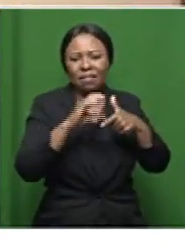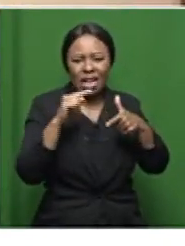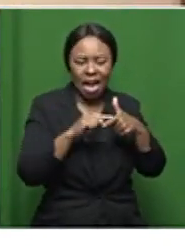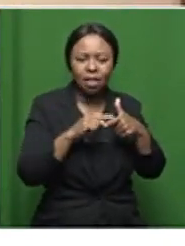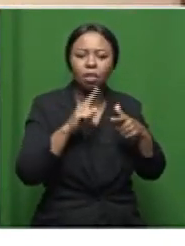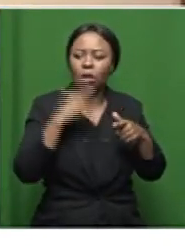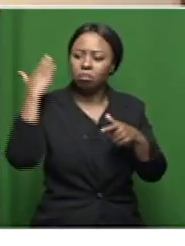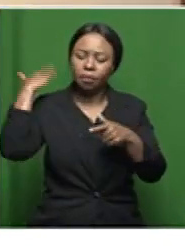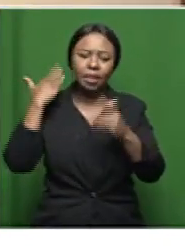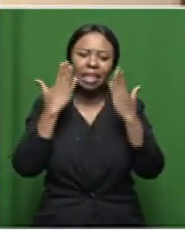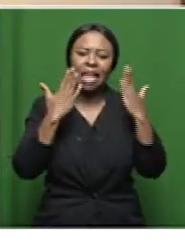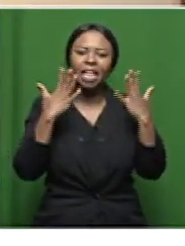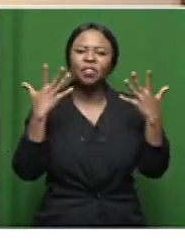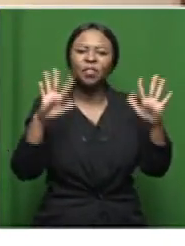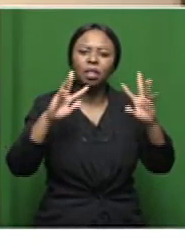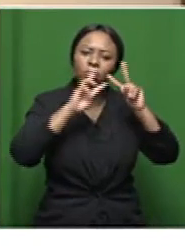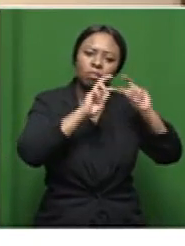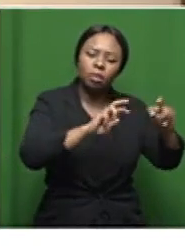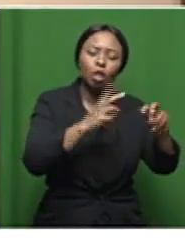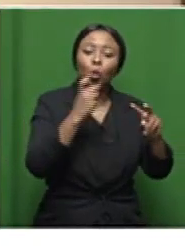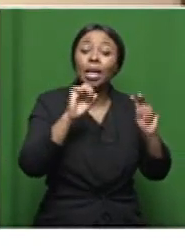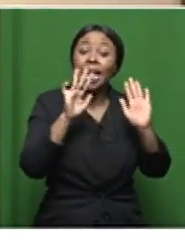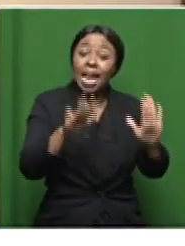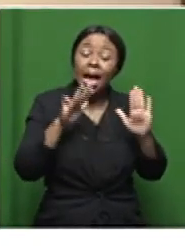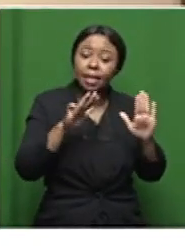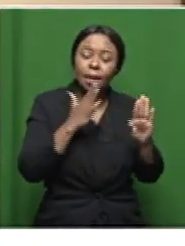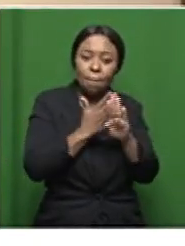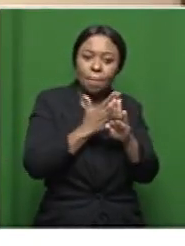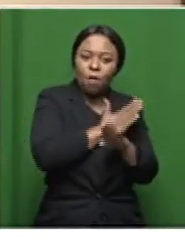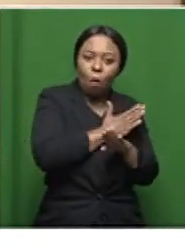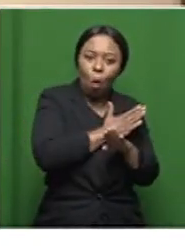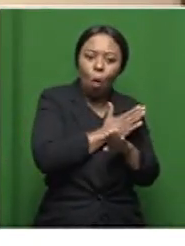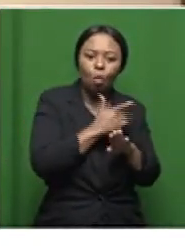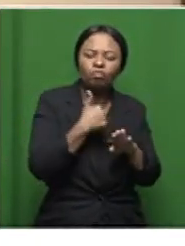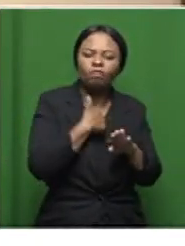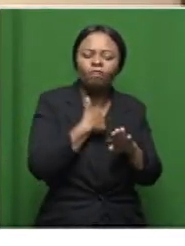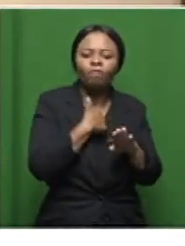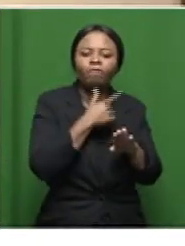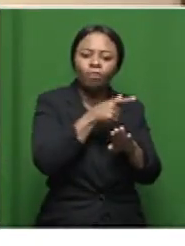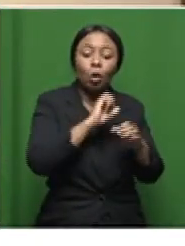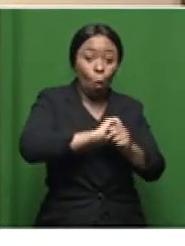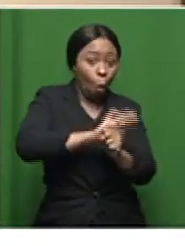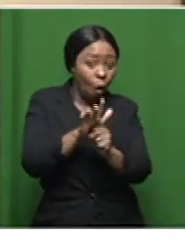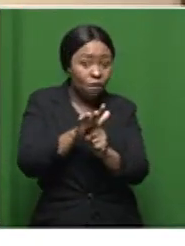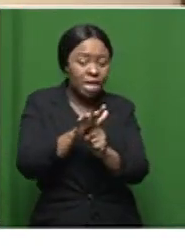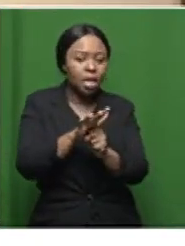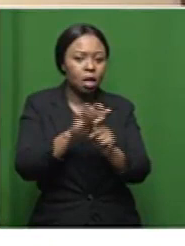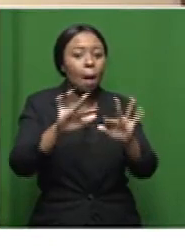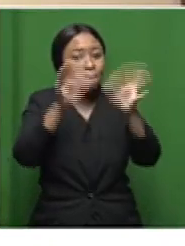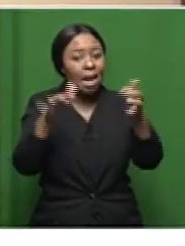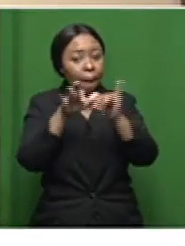around 2019, this is obviously just before we went into the COVID